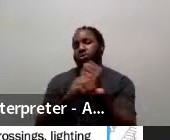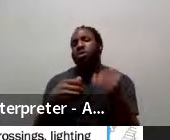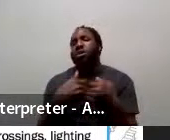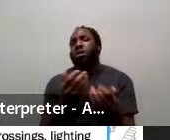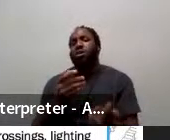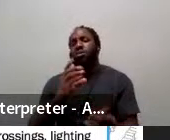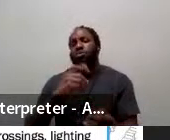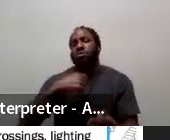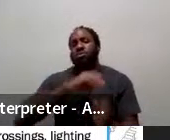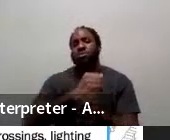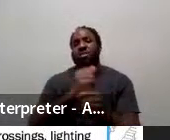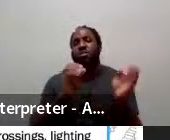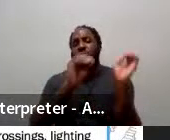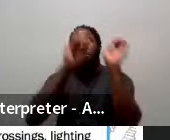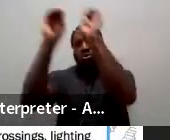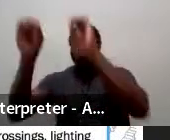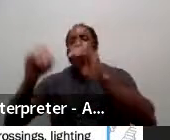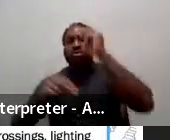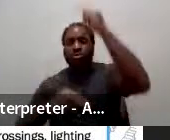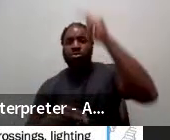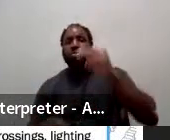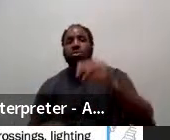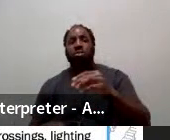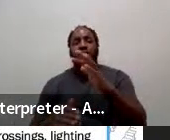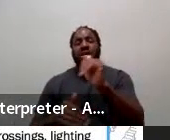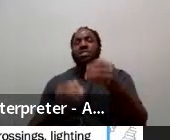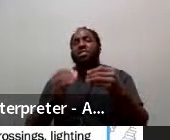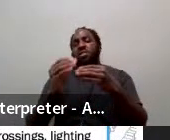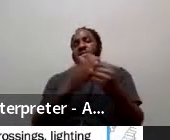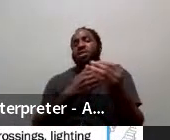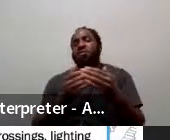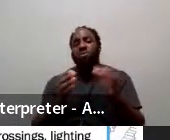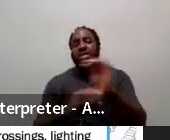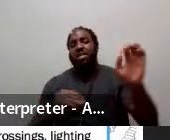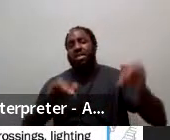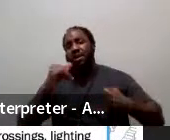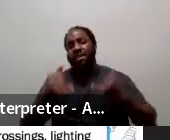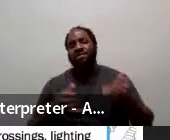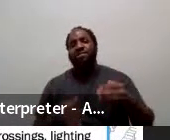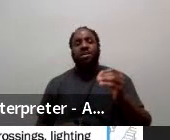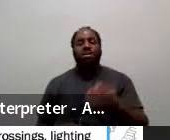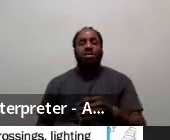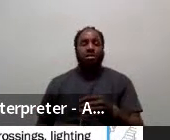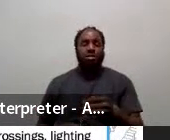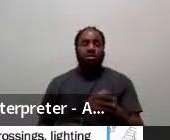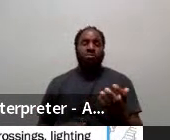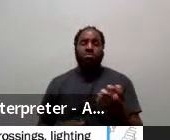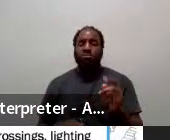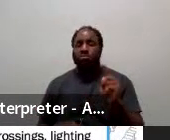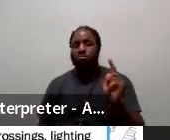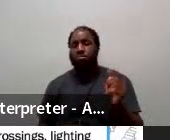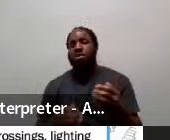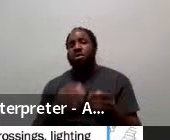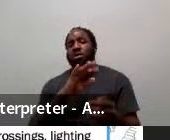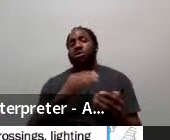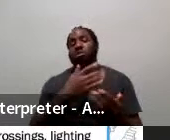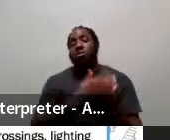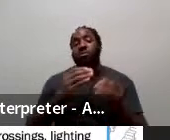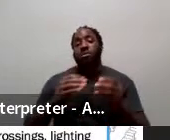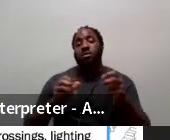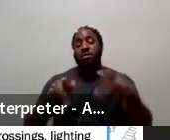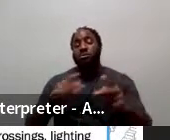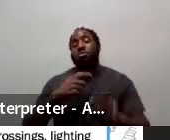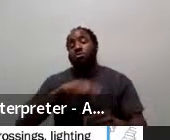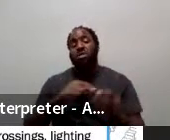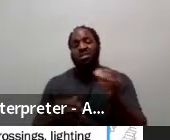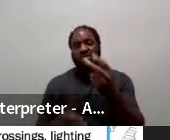moving north and south of East Freeman Avenue as comfortable and inviting as moving along it? Some of the improvement opportunities we have identified